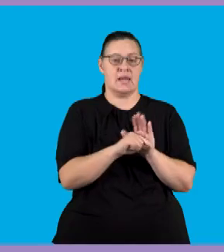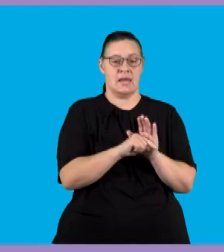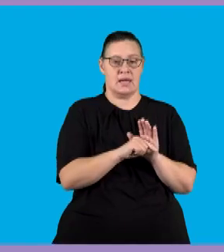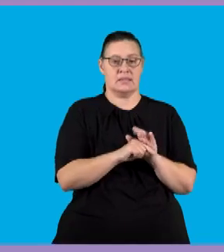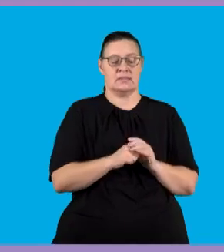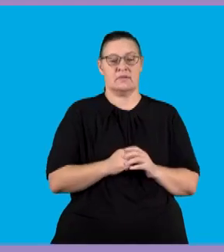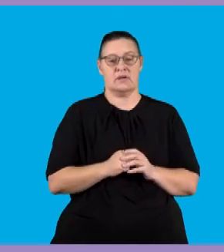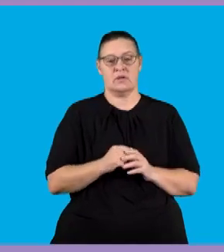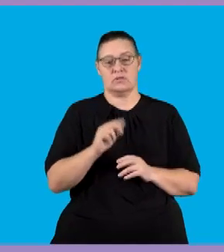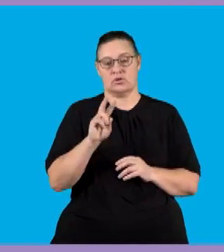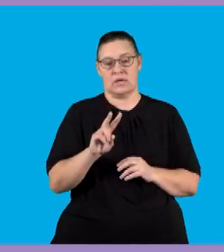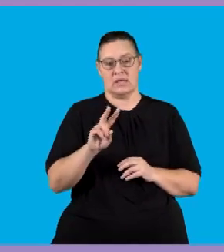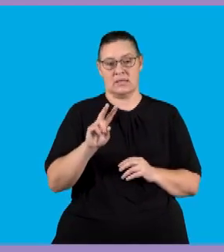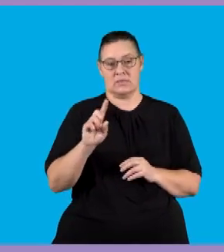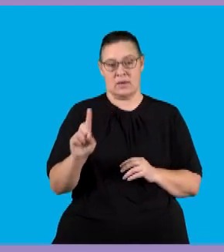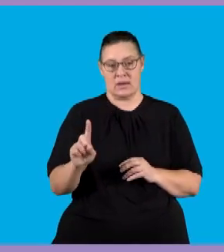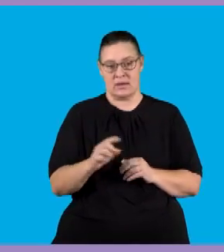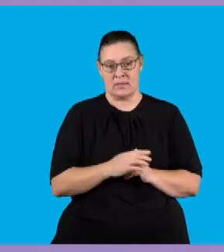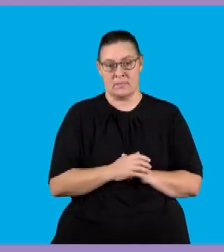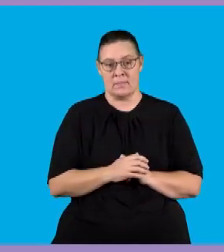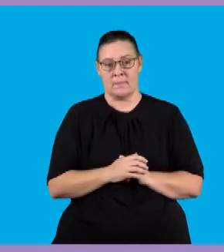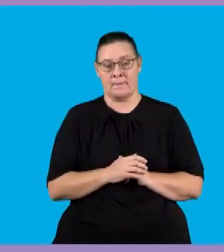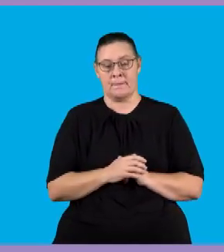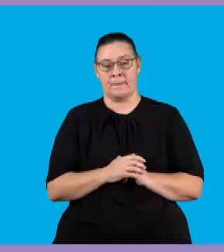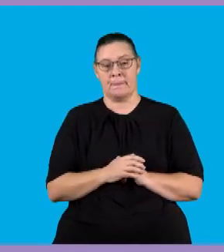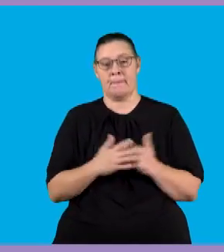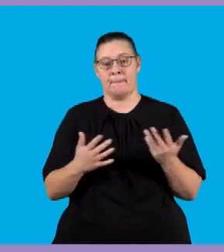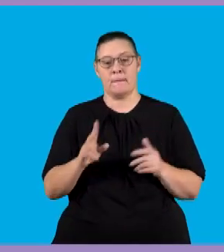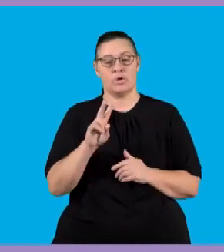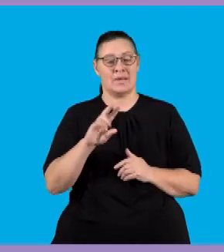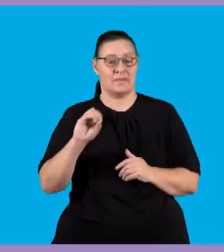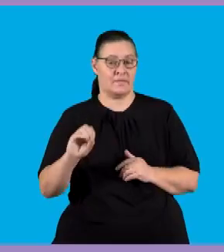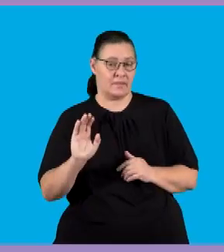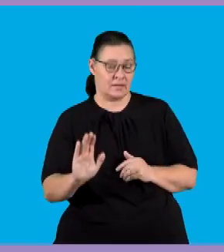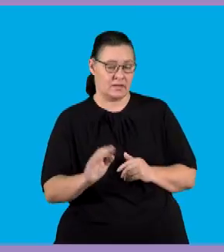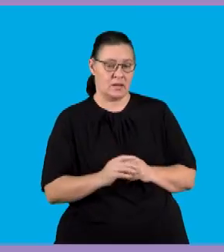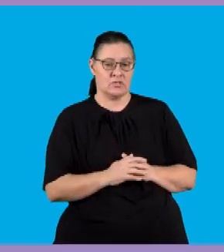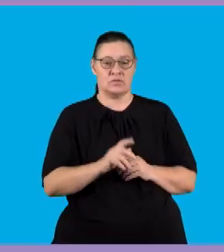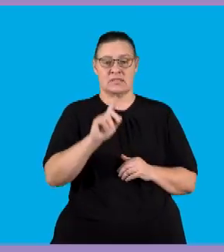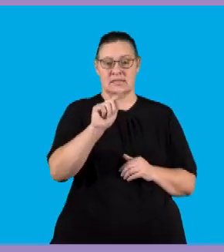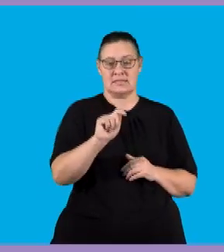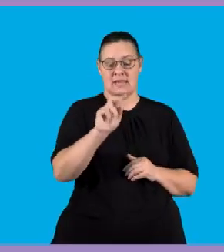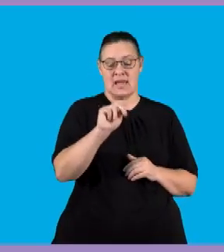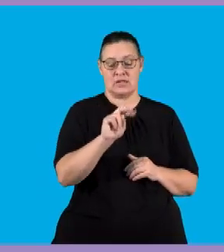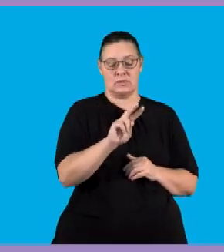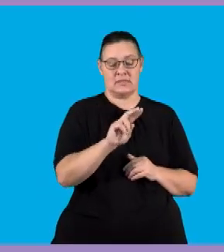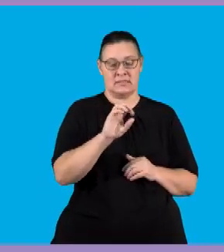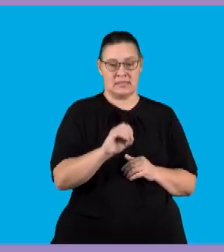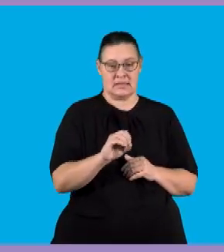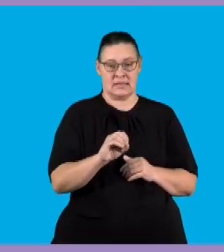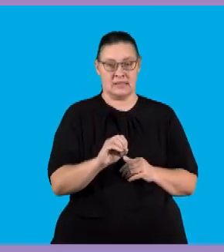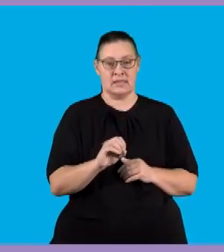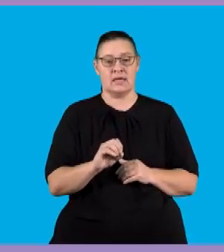30, our answer is going to be a negative 21. And what about the 20th term?